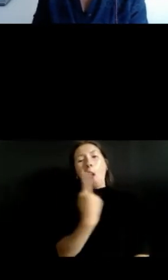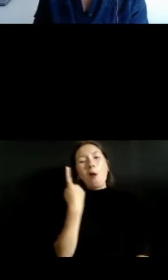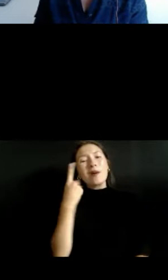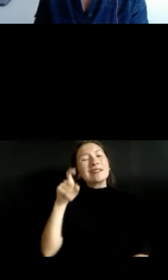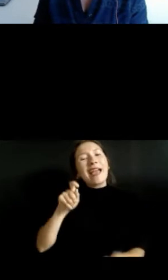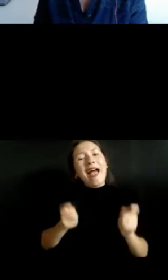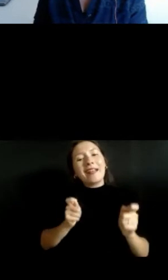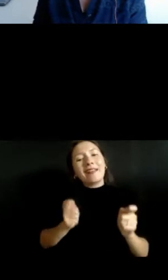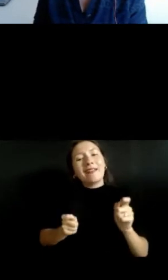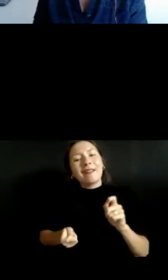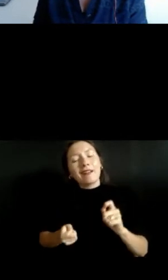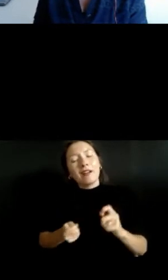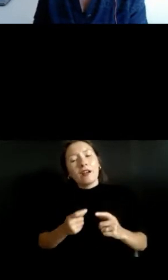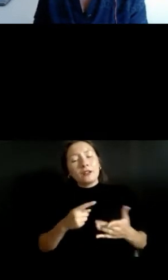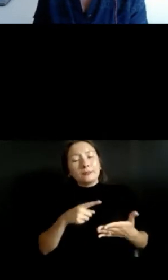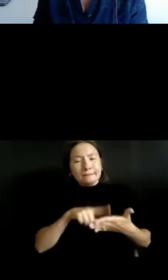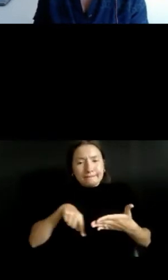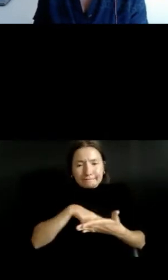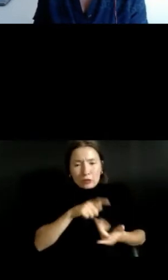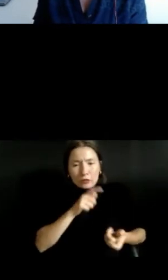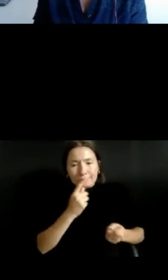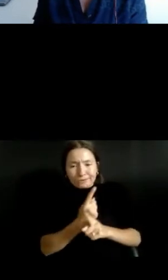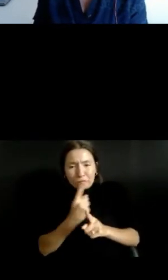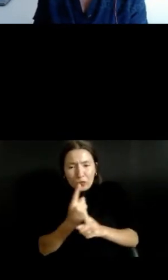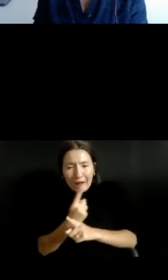any errors and to also add punctuation.